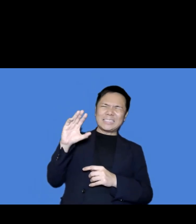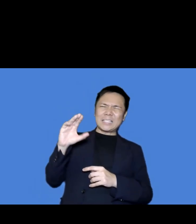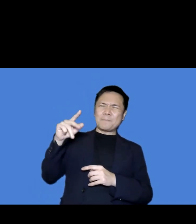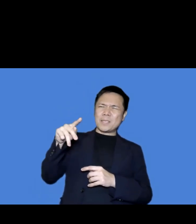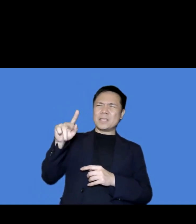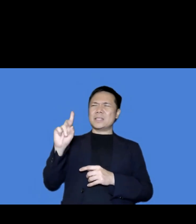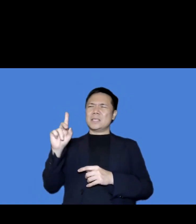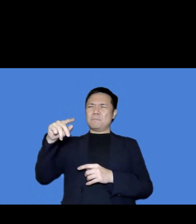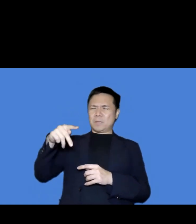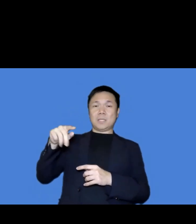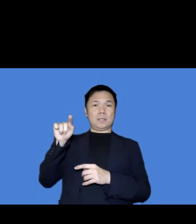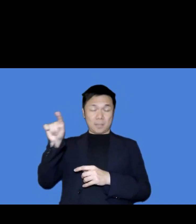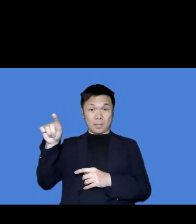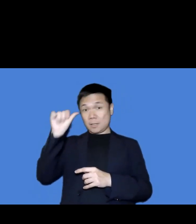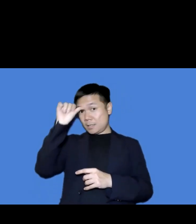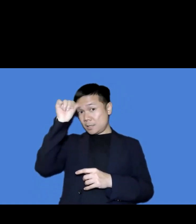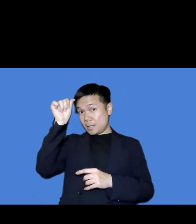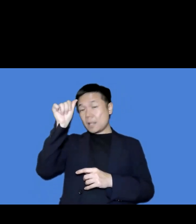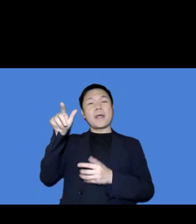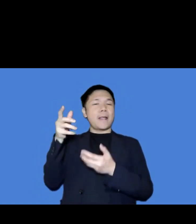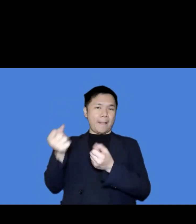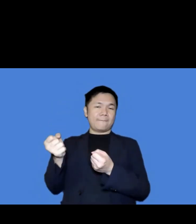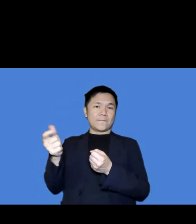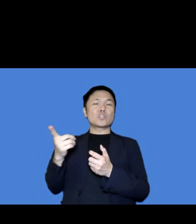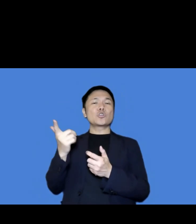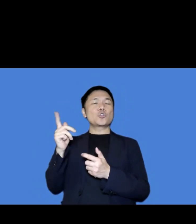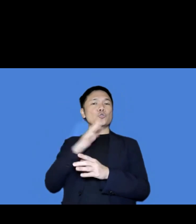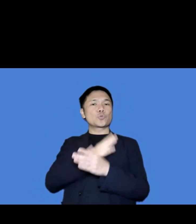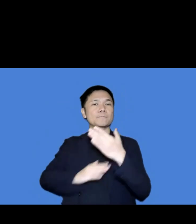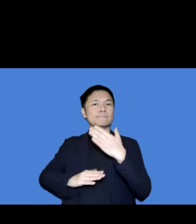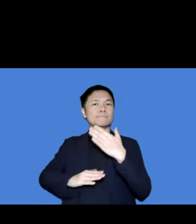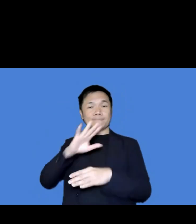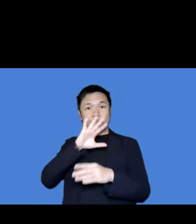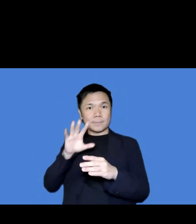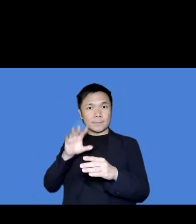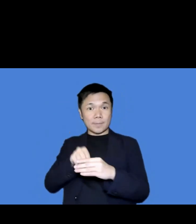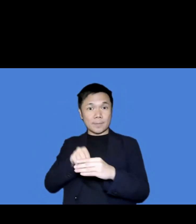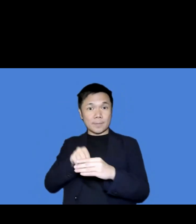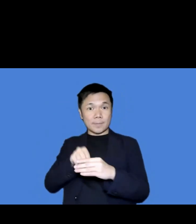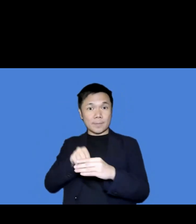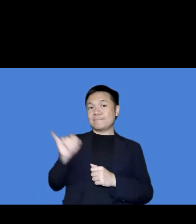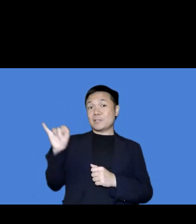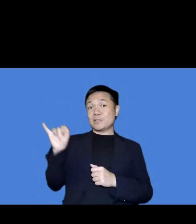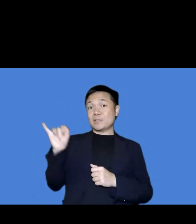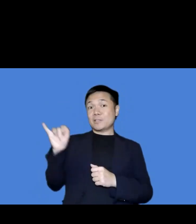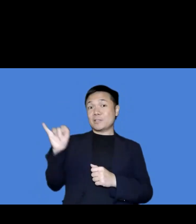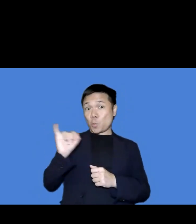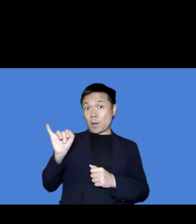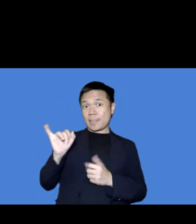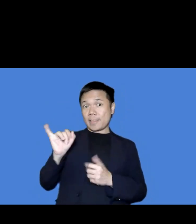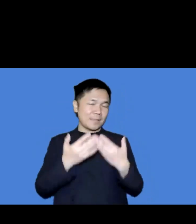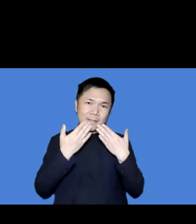recently worked on disability inclusive insurance in India. So thank you for bringing